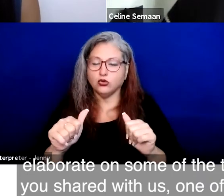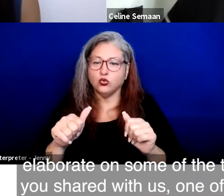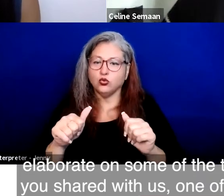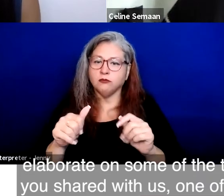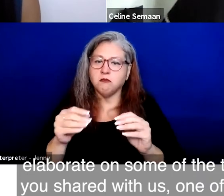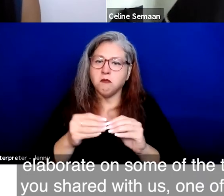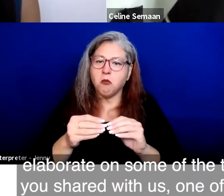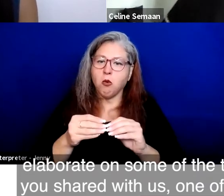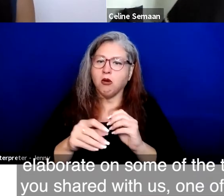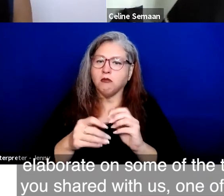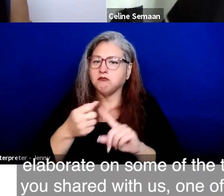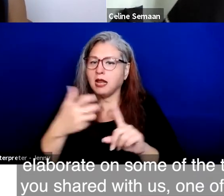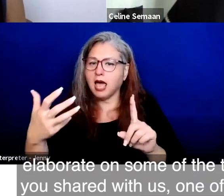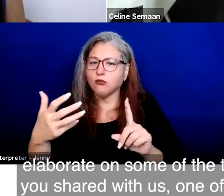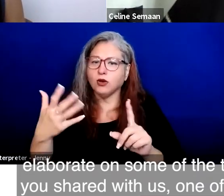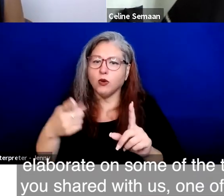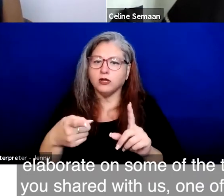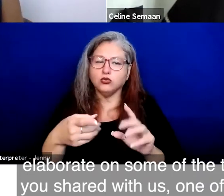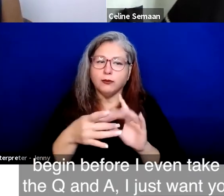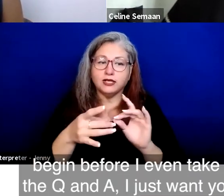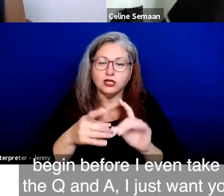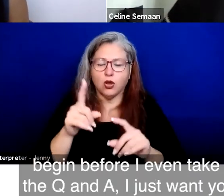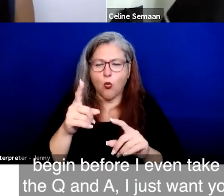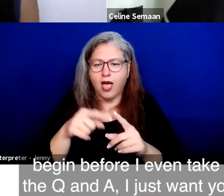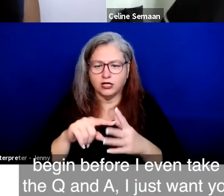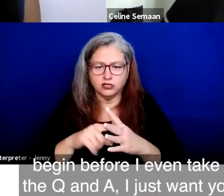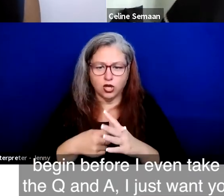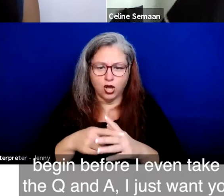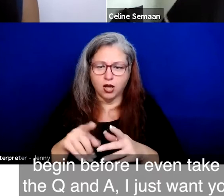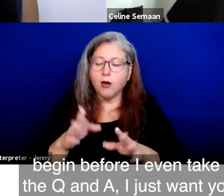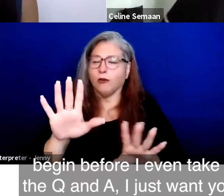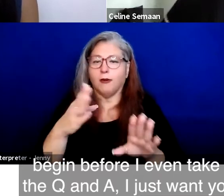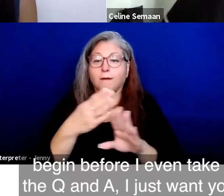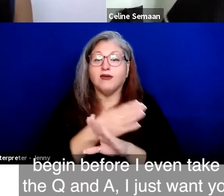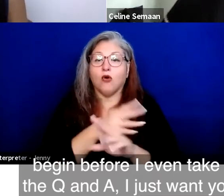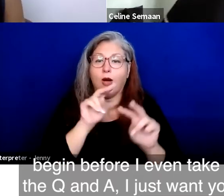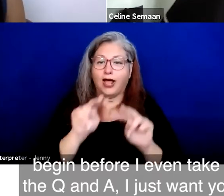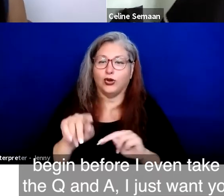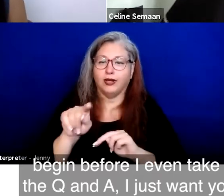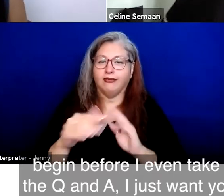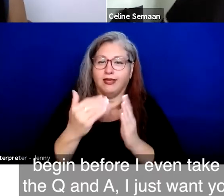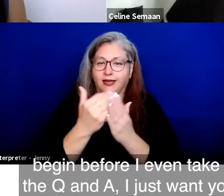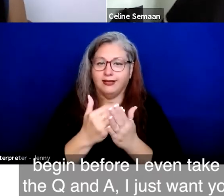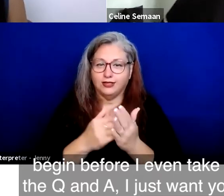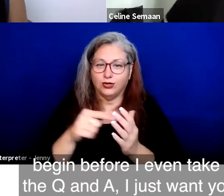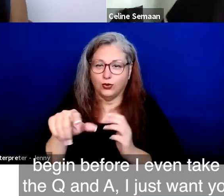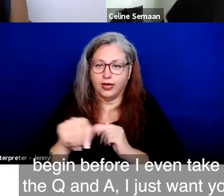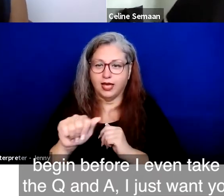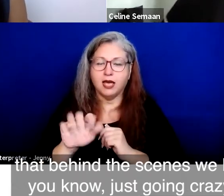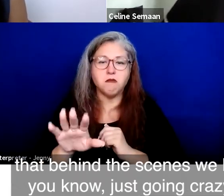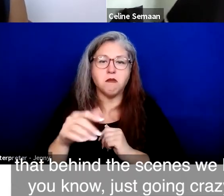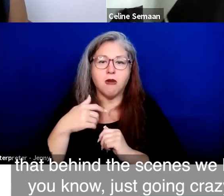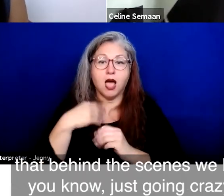you shared with us. One of them, let's begin, before I even take a look at the Q&A, I just want you